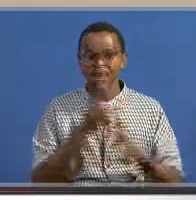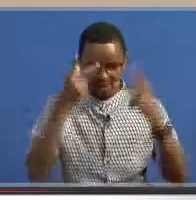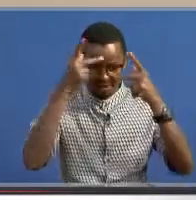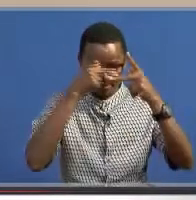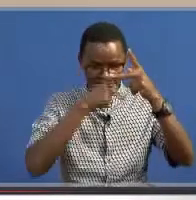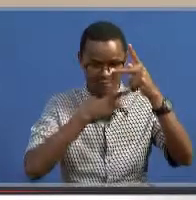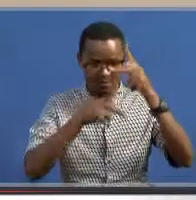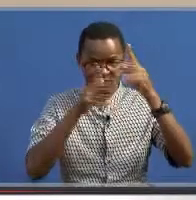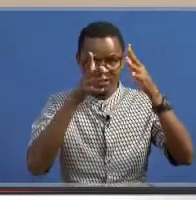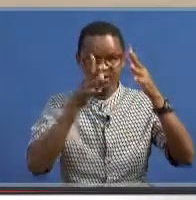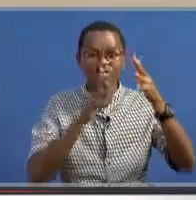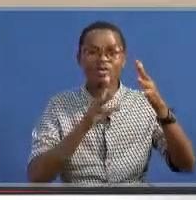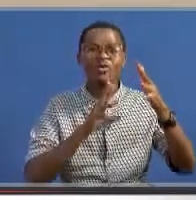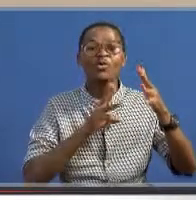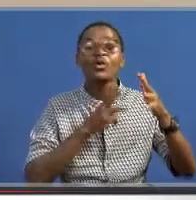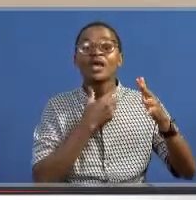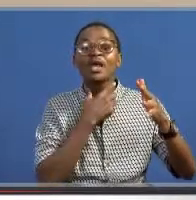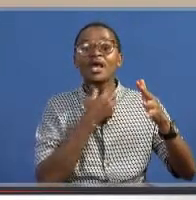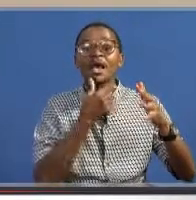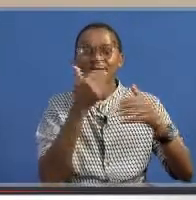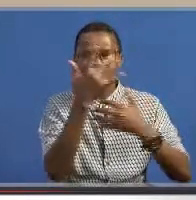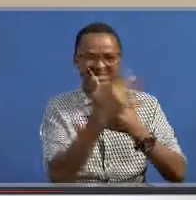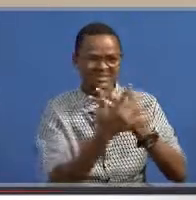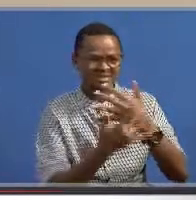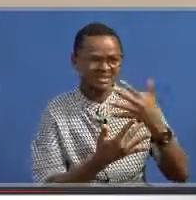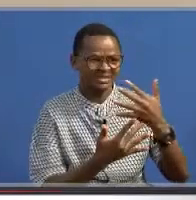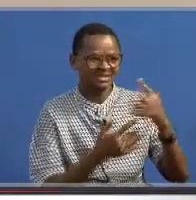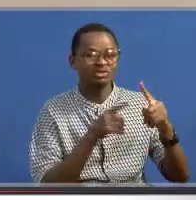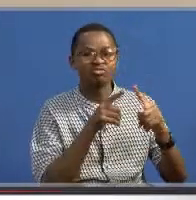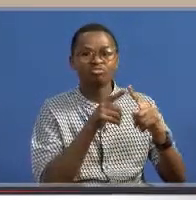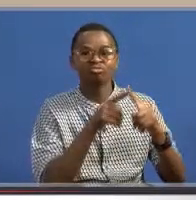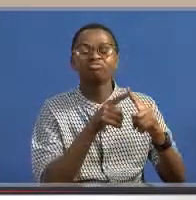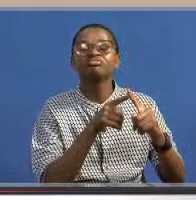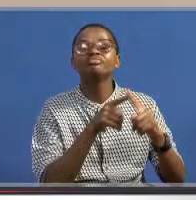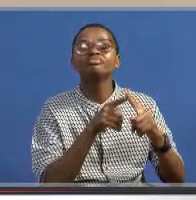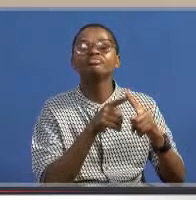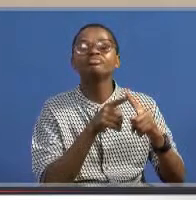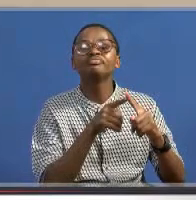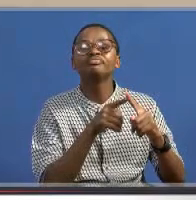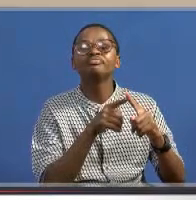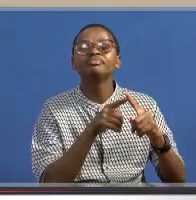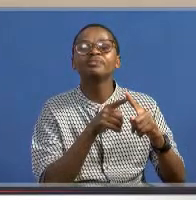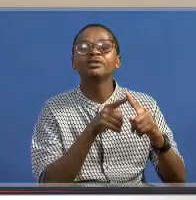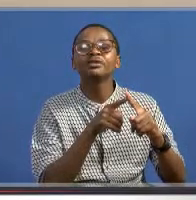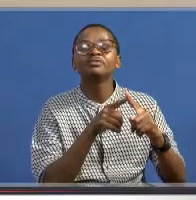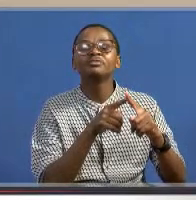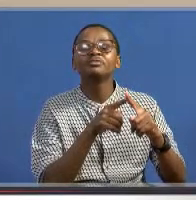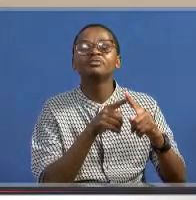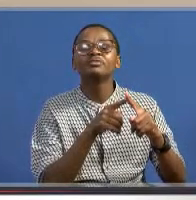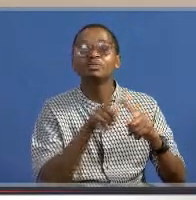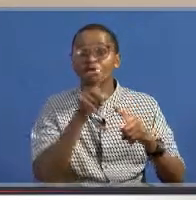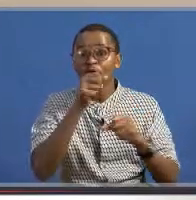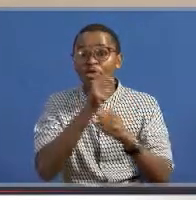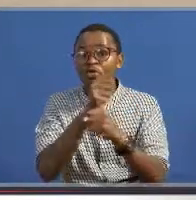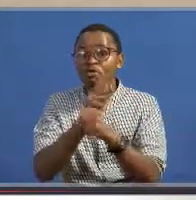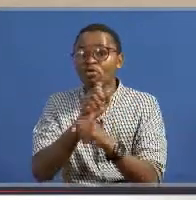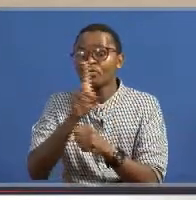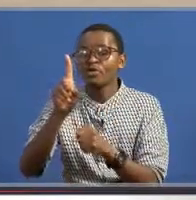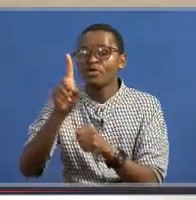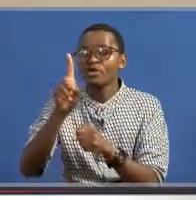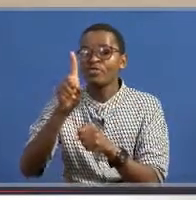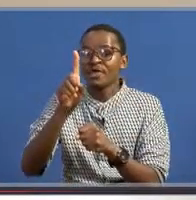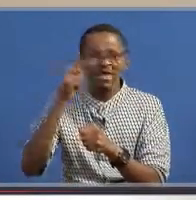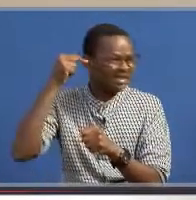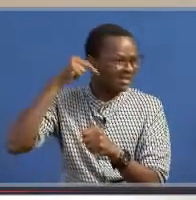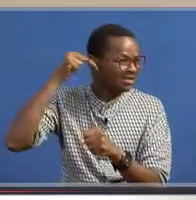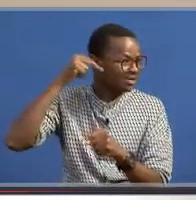it, we like blood, and sometimes they were going to the scarifications. They were doing those ear